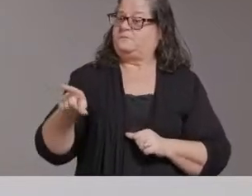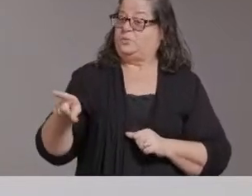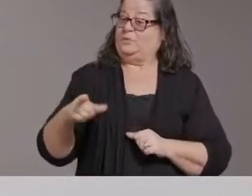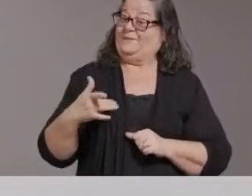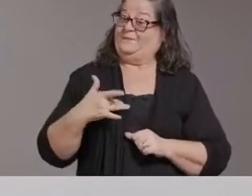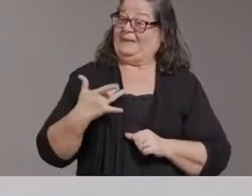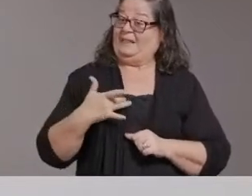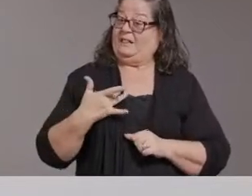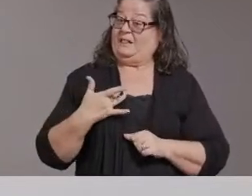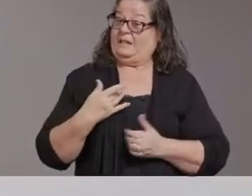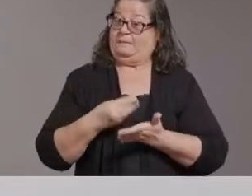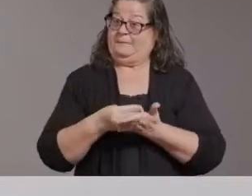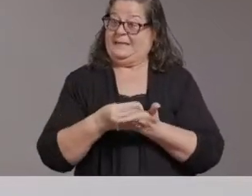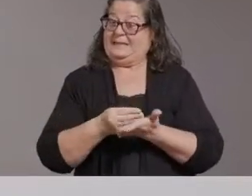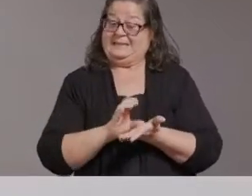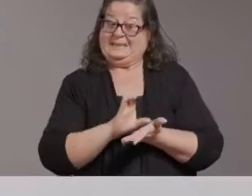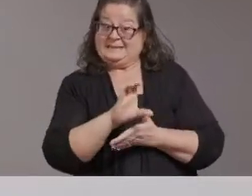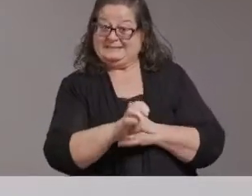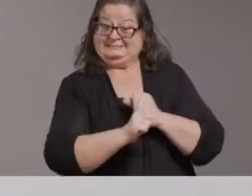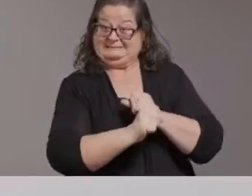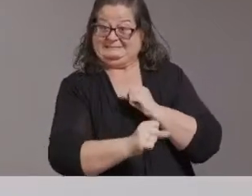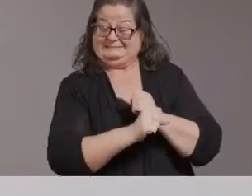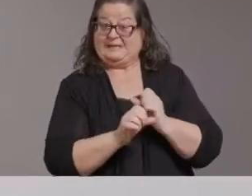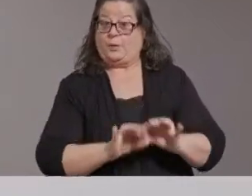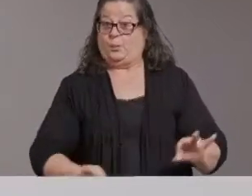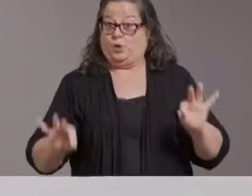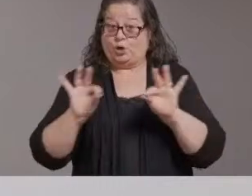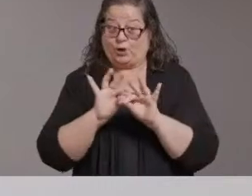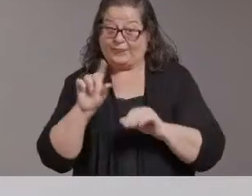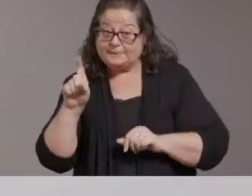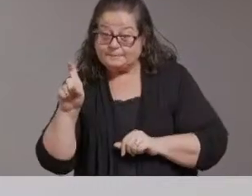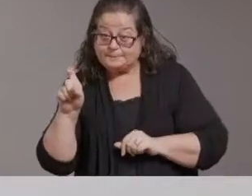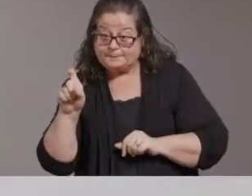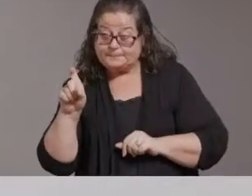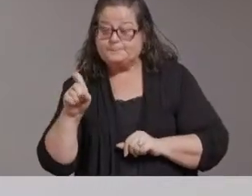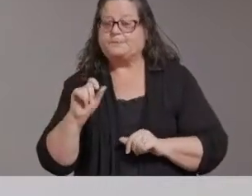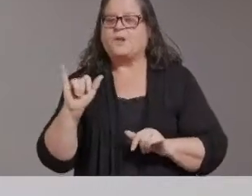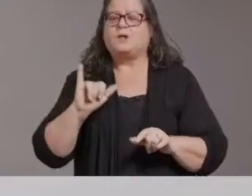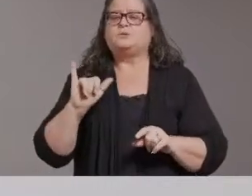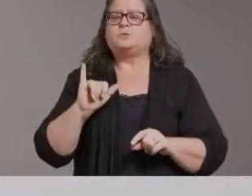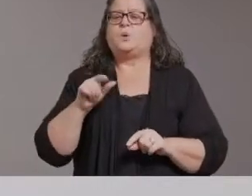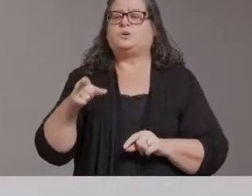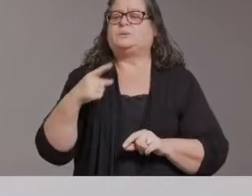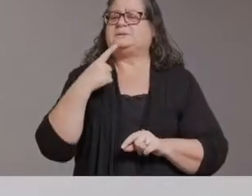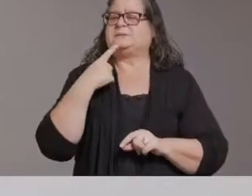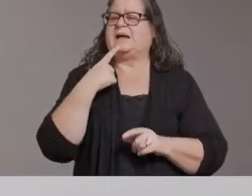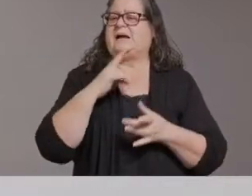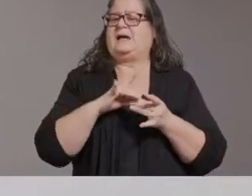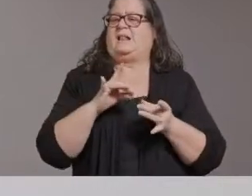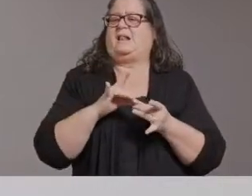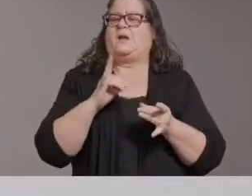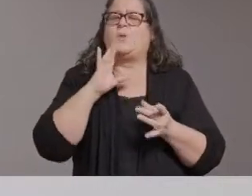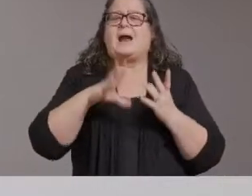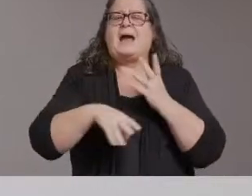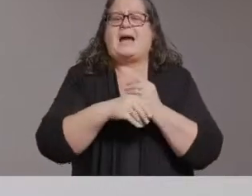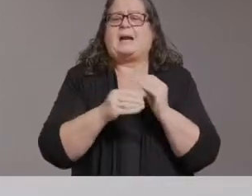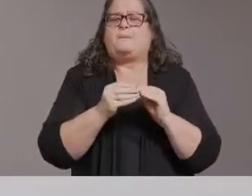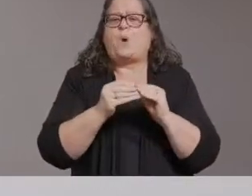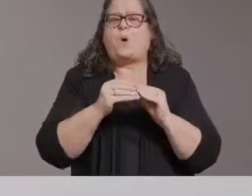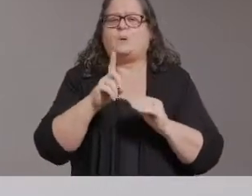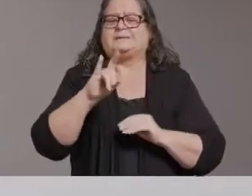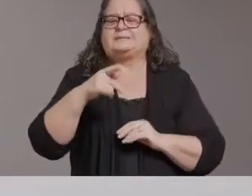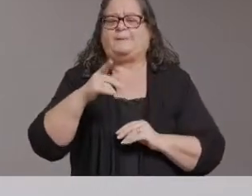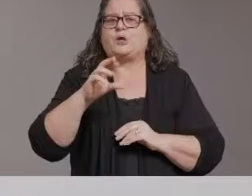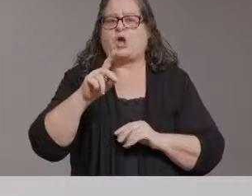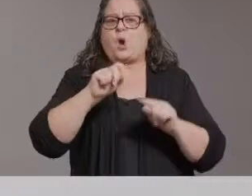top of that, you talked about expanding this to other zip codes. I'm sure you saw the report last night criticizing this